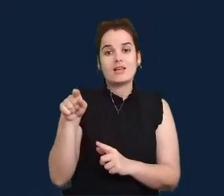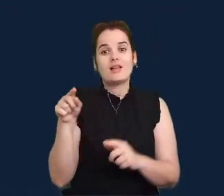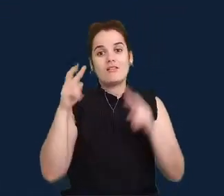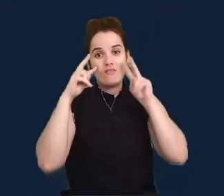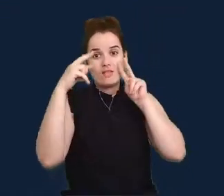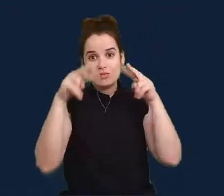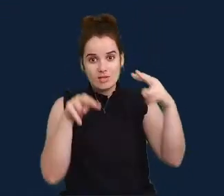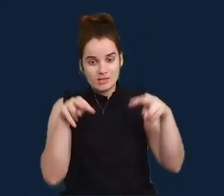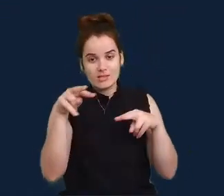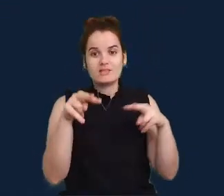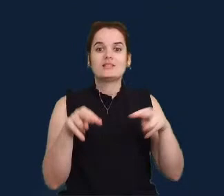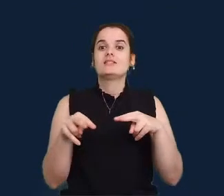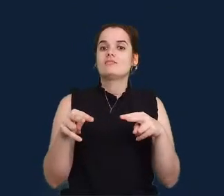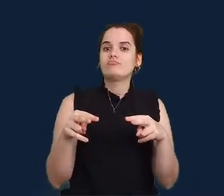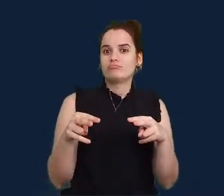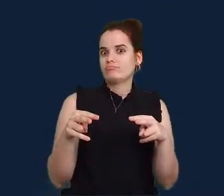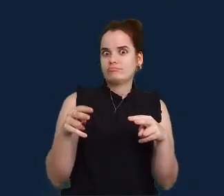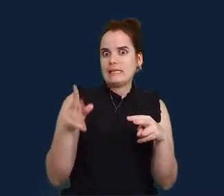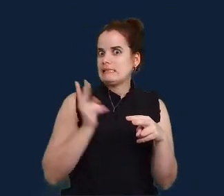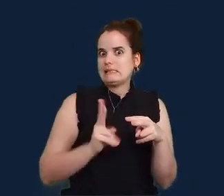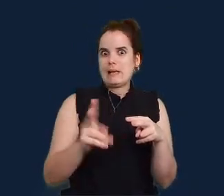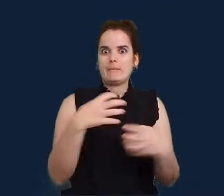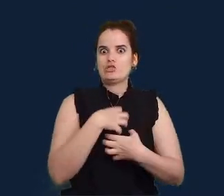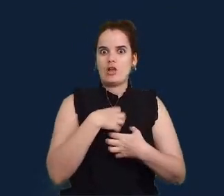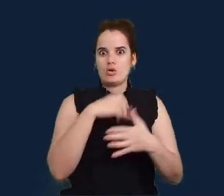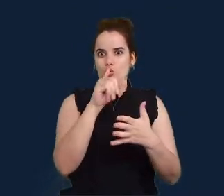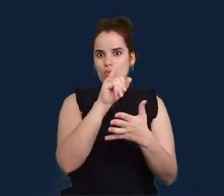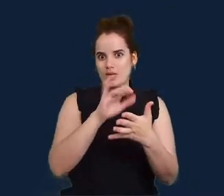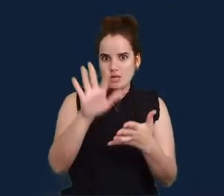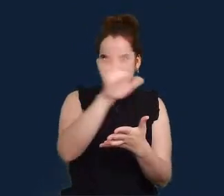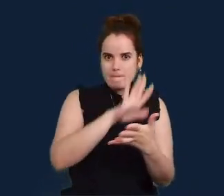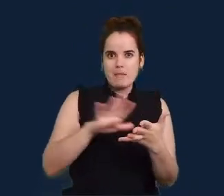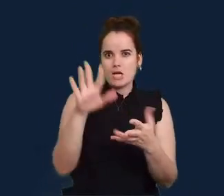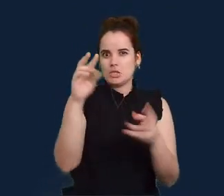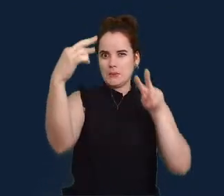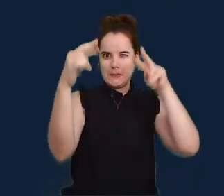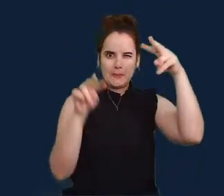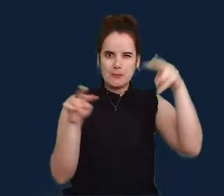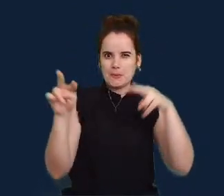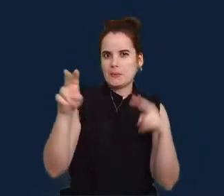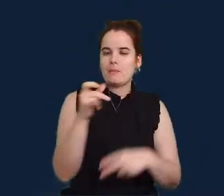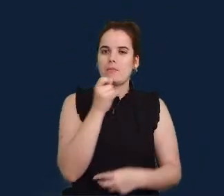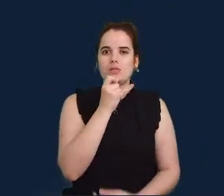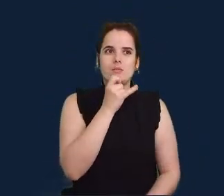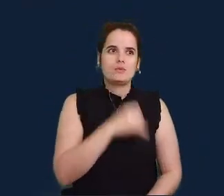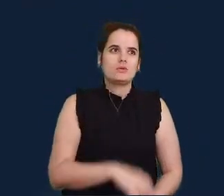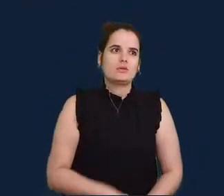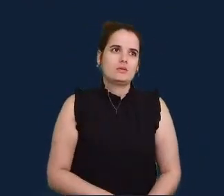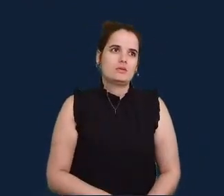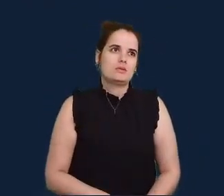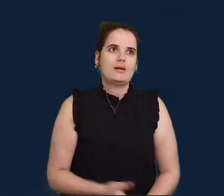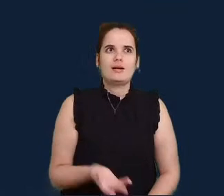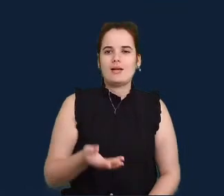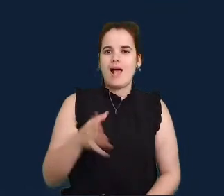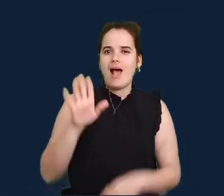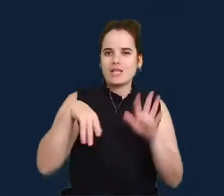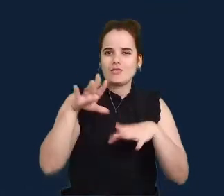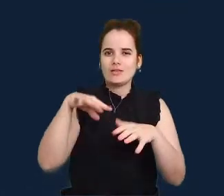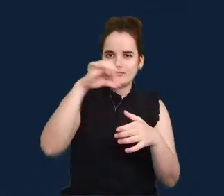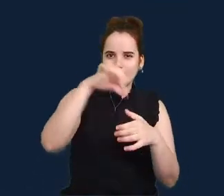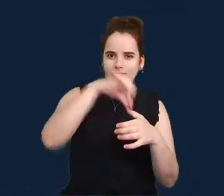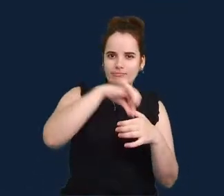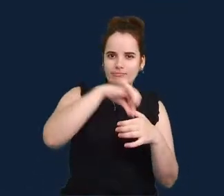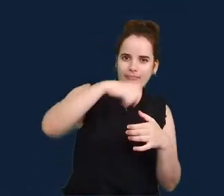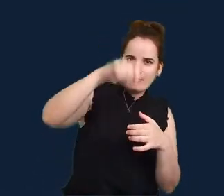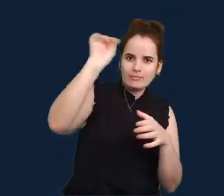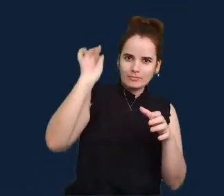of paint to make a chart instead of just making a bar. So she might paint things